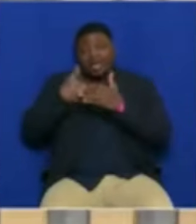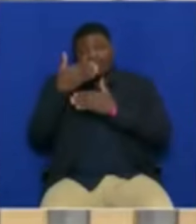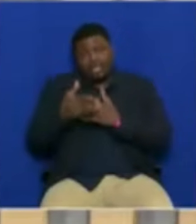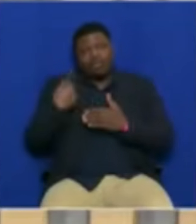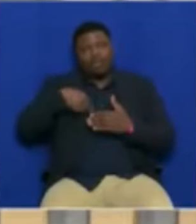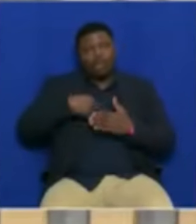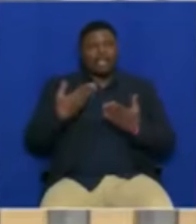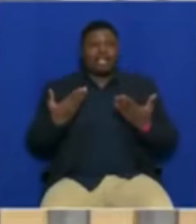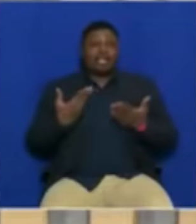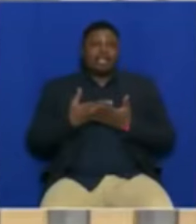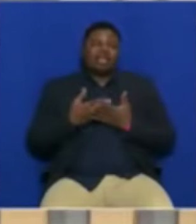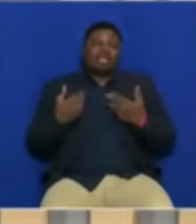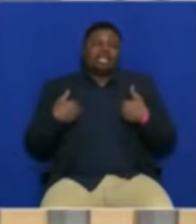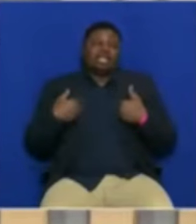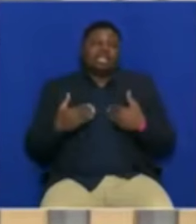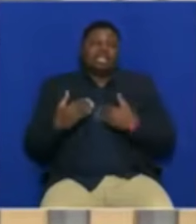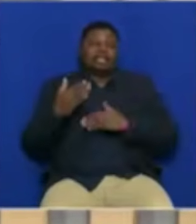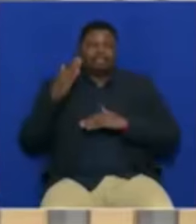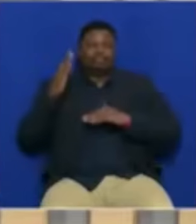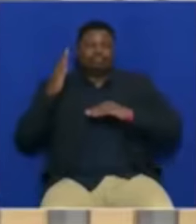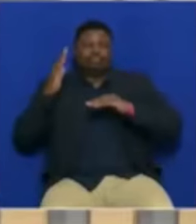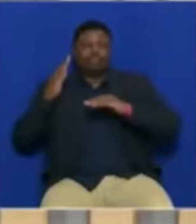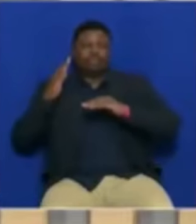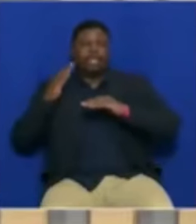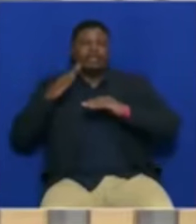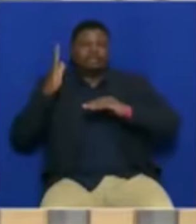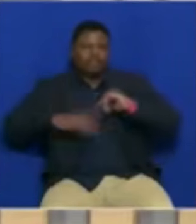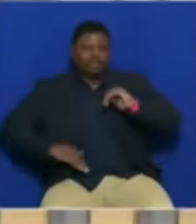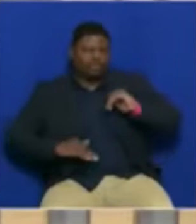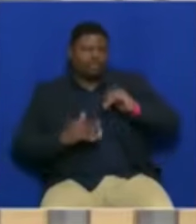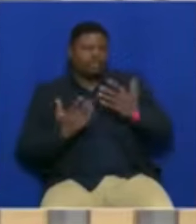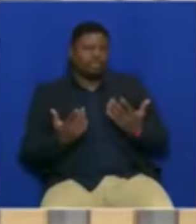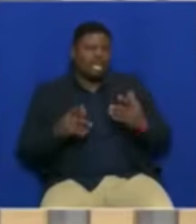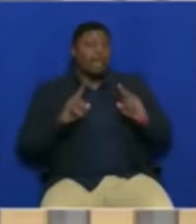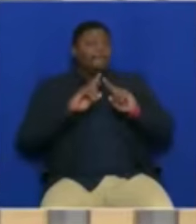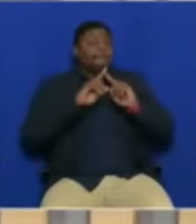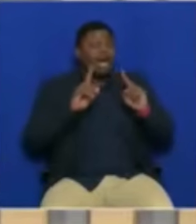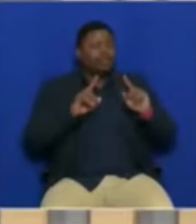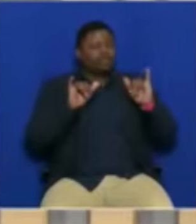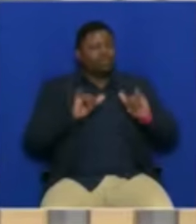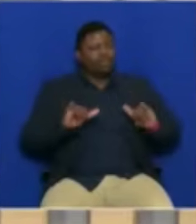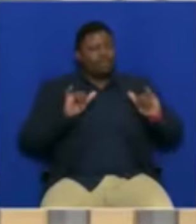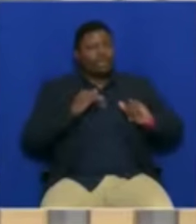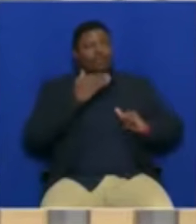That Director of Prosecution can say, yes, you can proceed, she's satisfied, or he's satisfied, you can